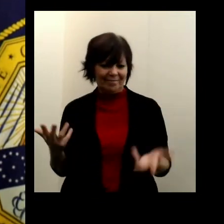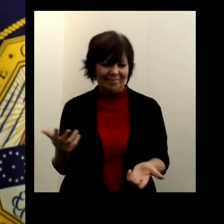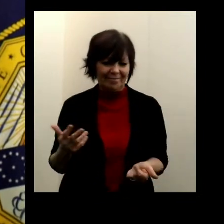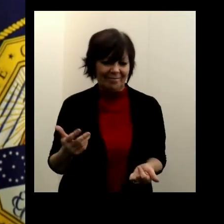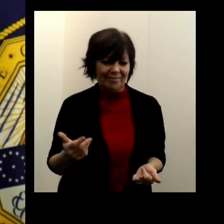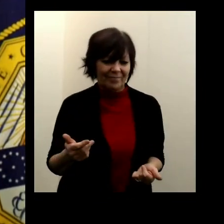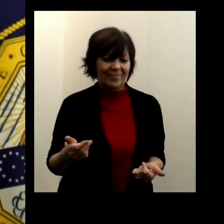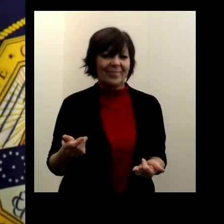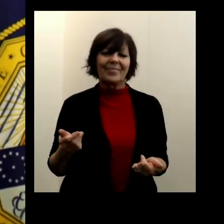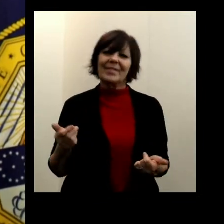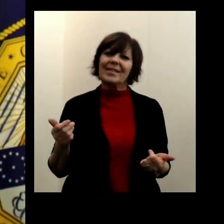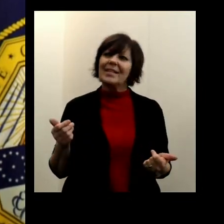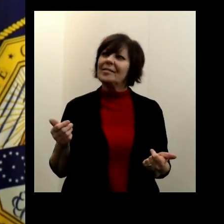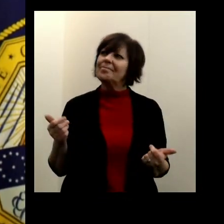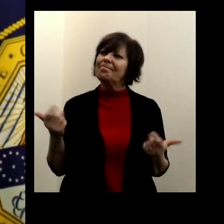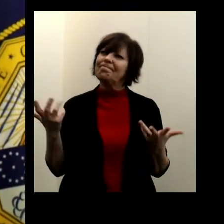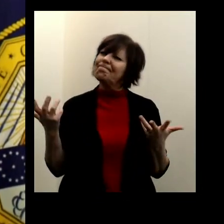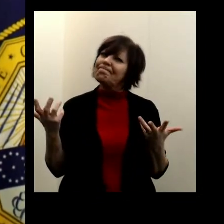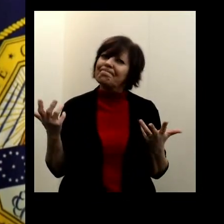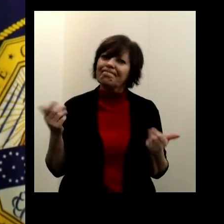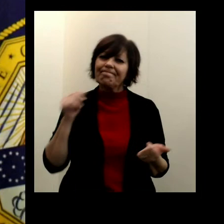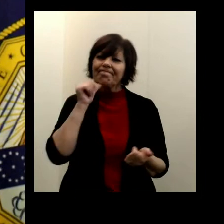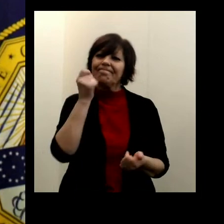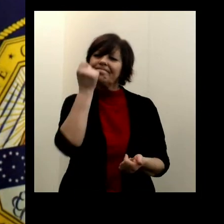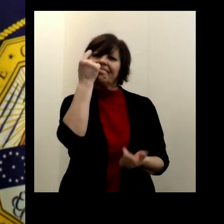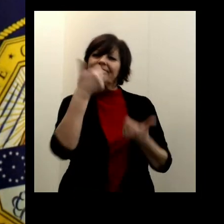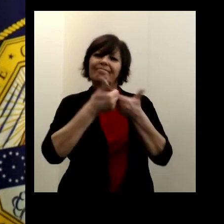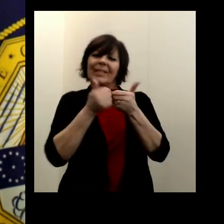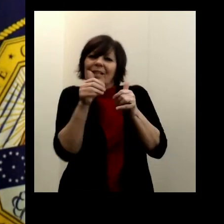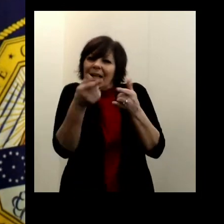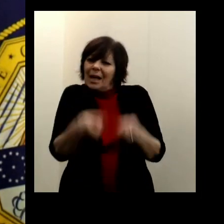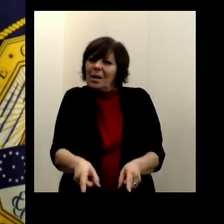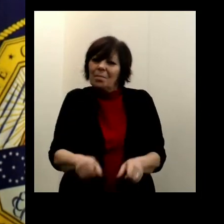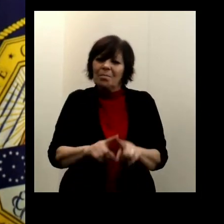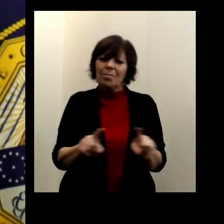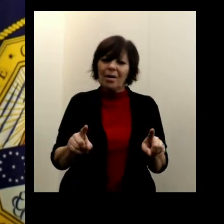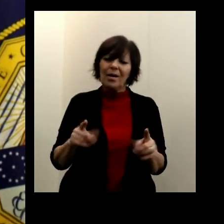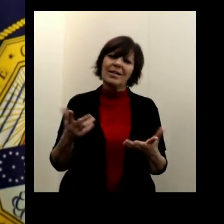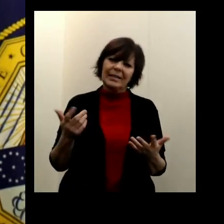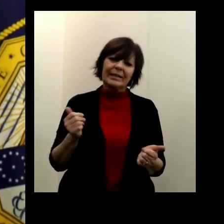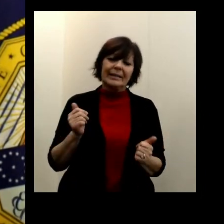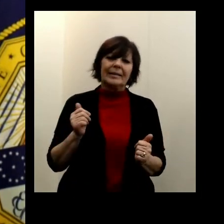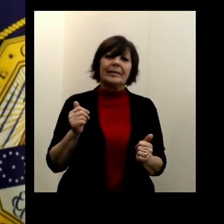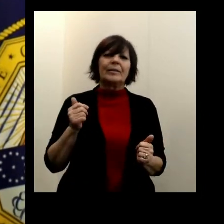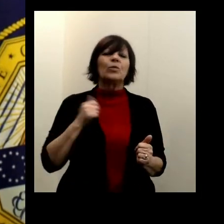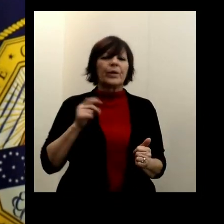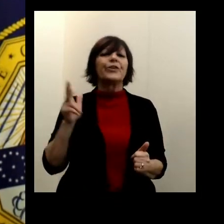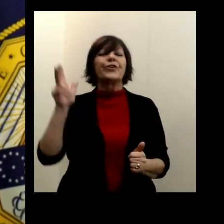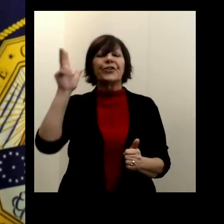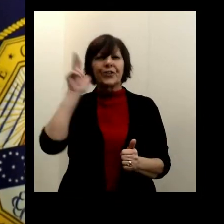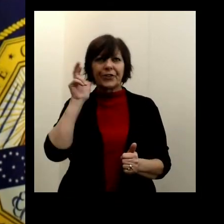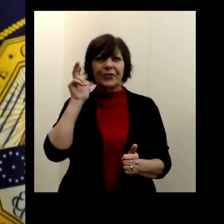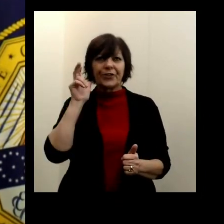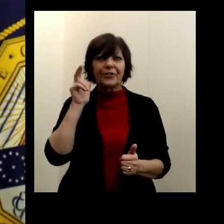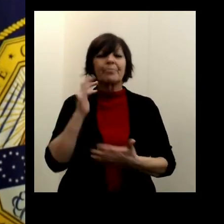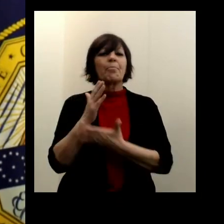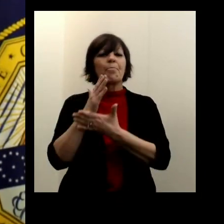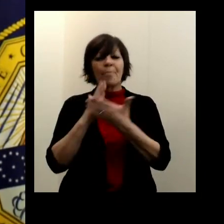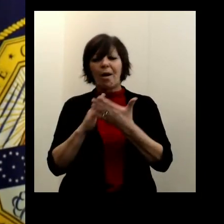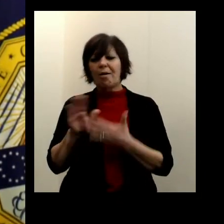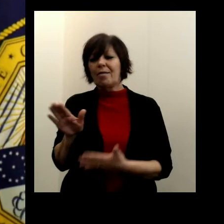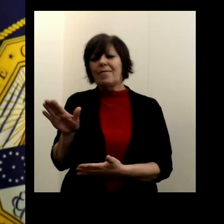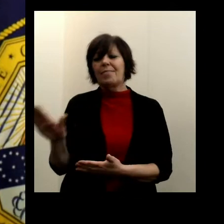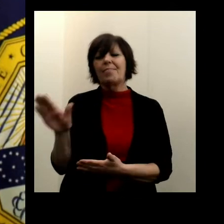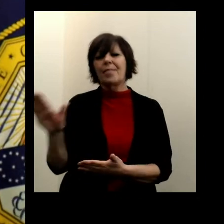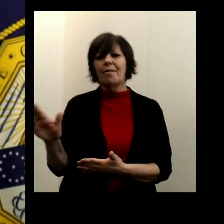County. Not in the immediate vicinity of ECMC, but at least if you got a car, you can get there. But we did hear that a portion of ECMC's